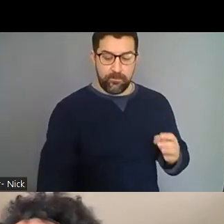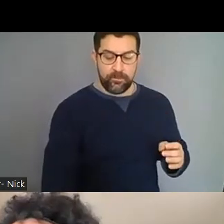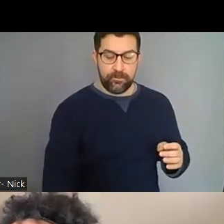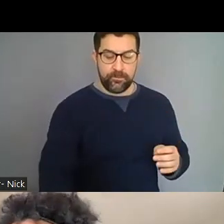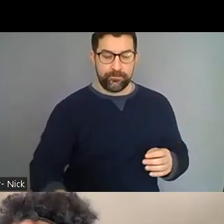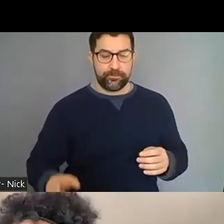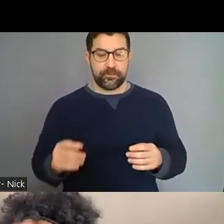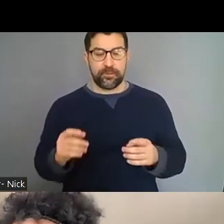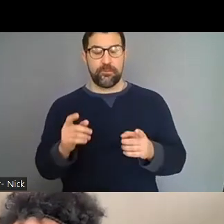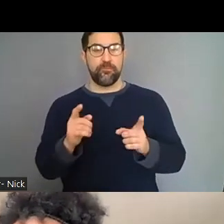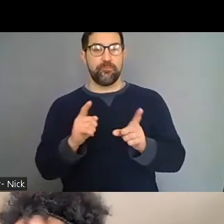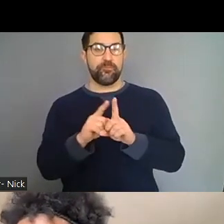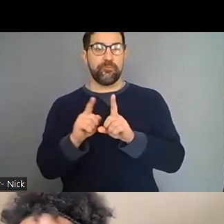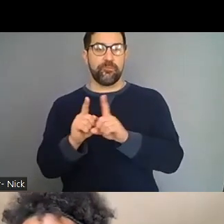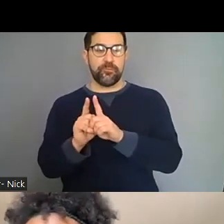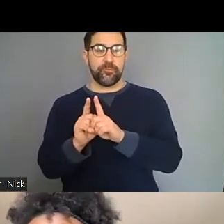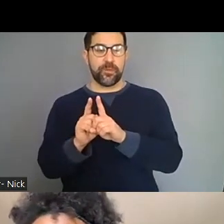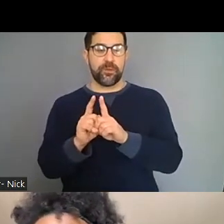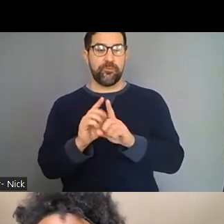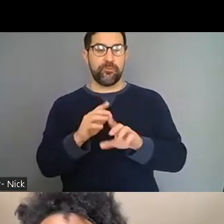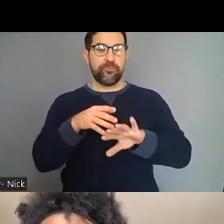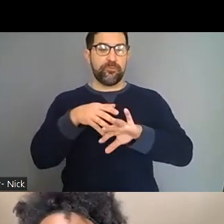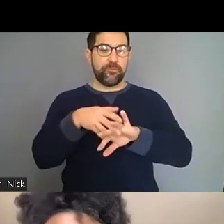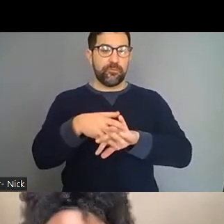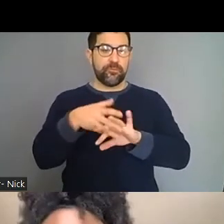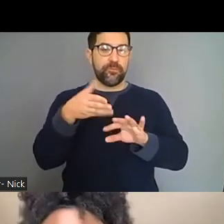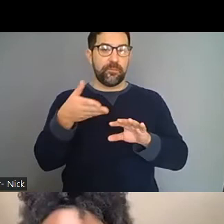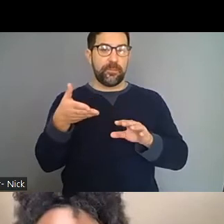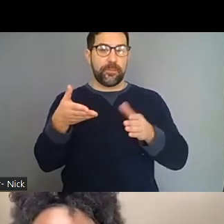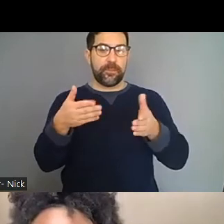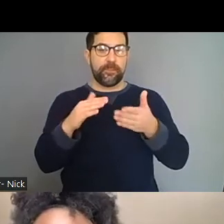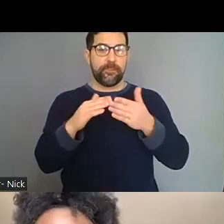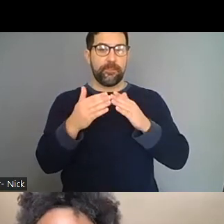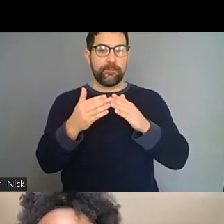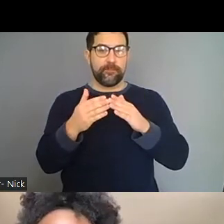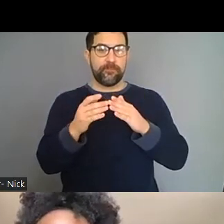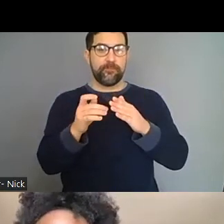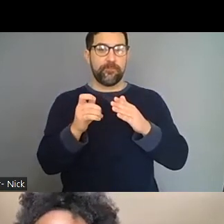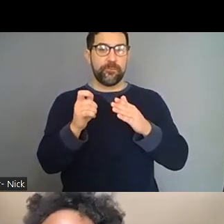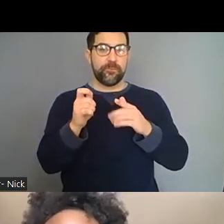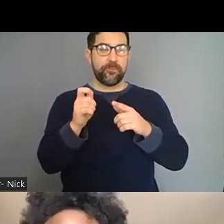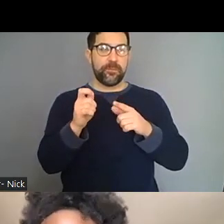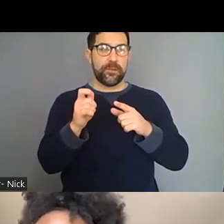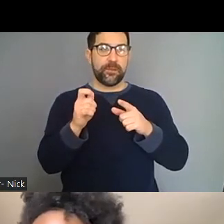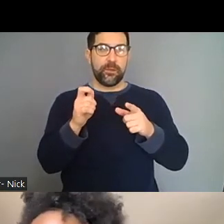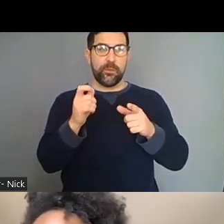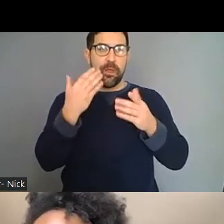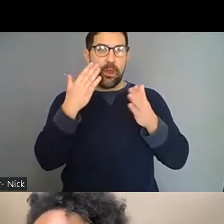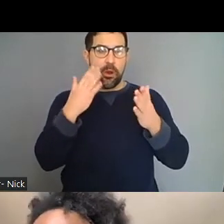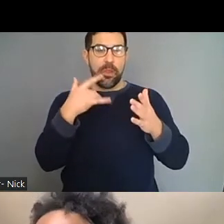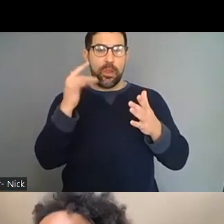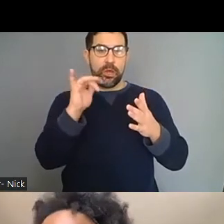Also, just implementing things in community, period. So we don't know what that's going to look